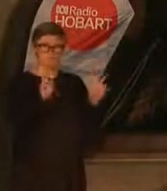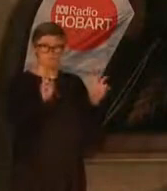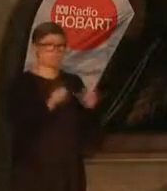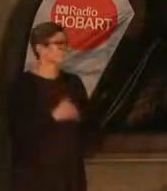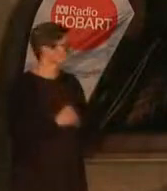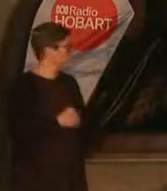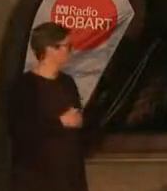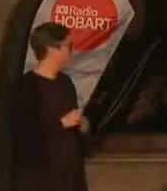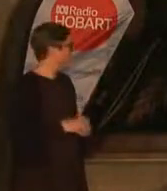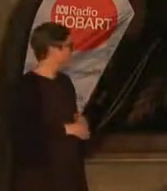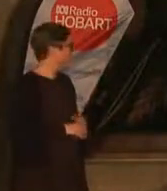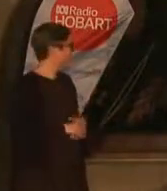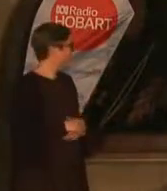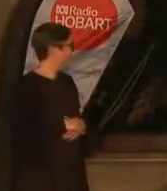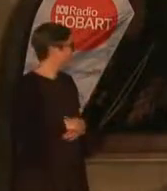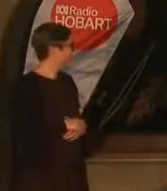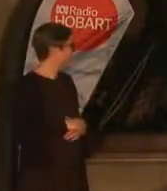That's science.